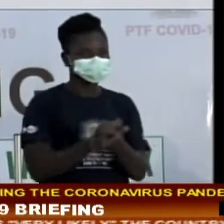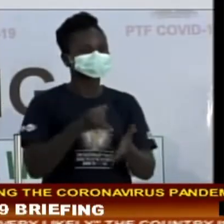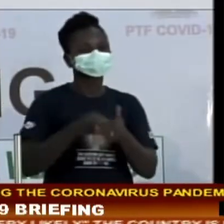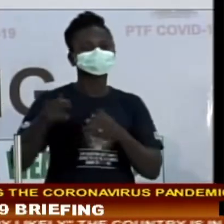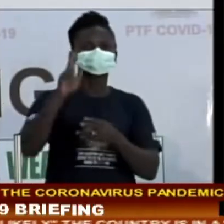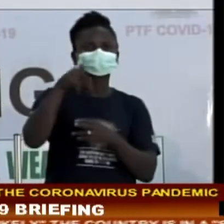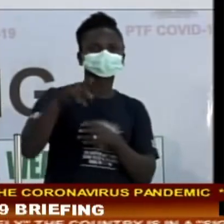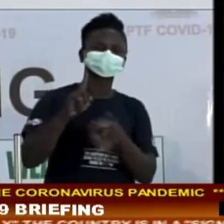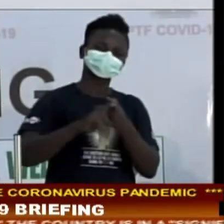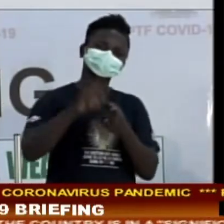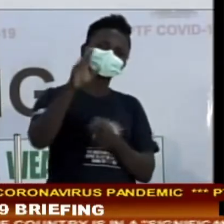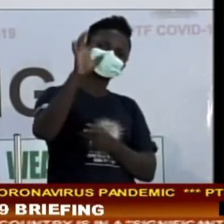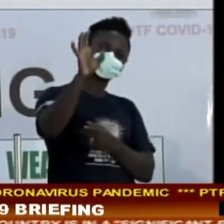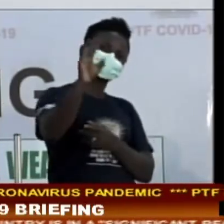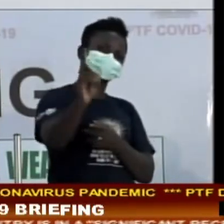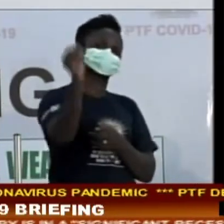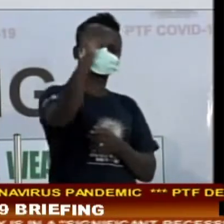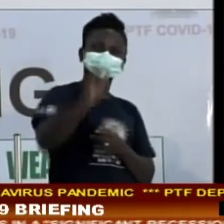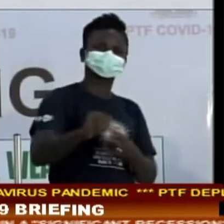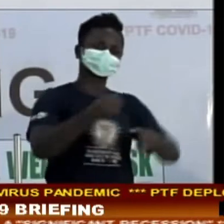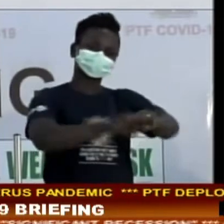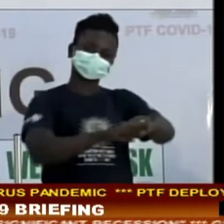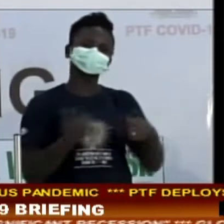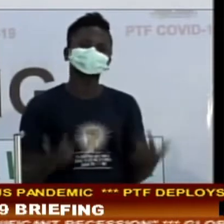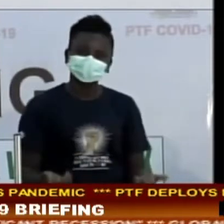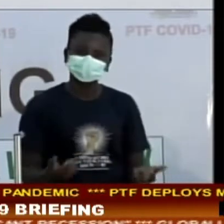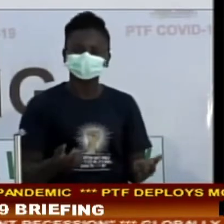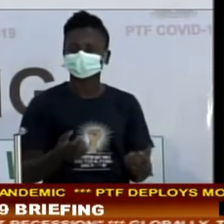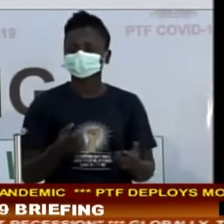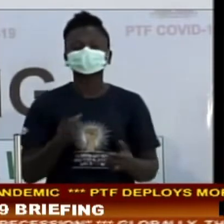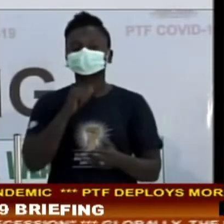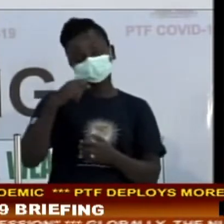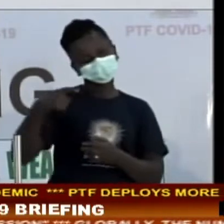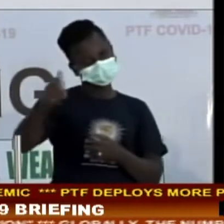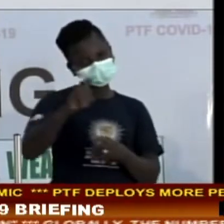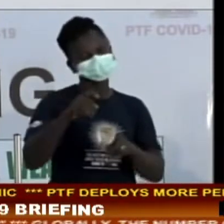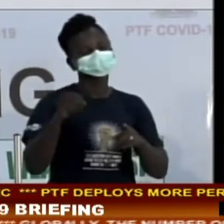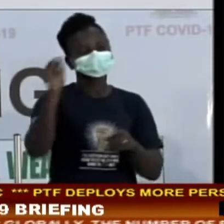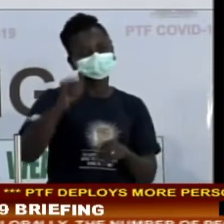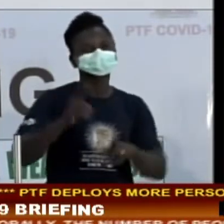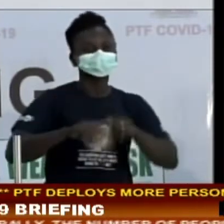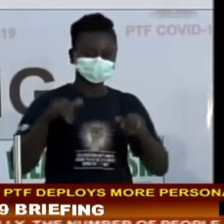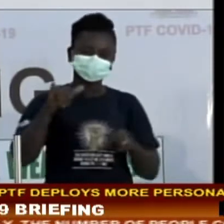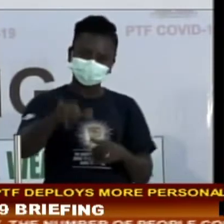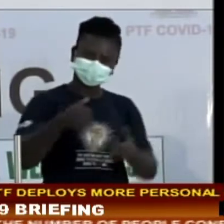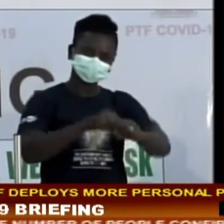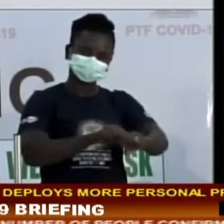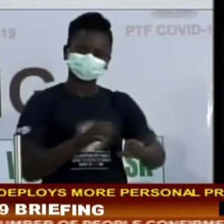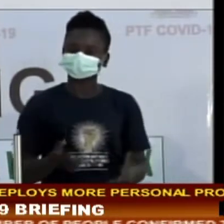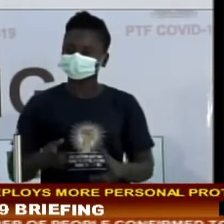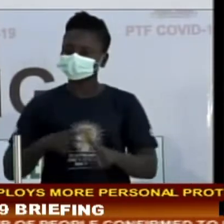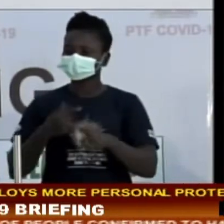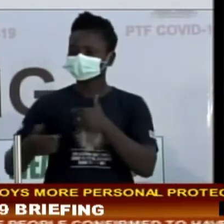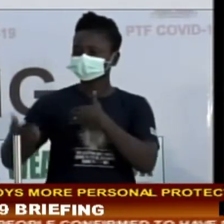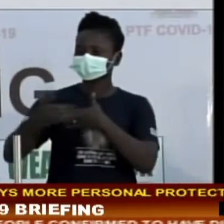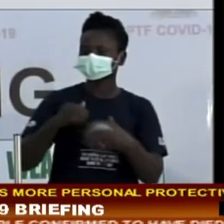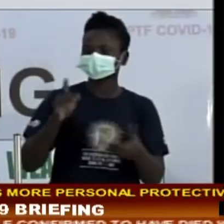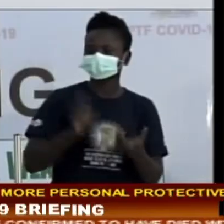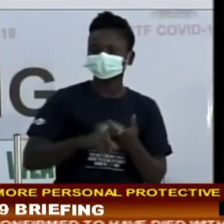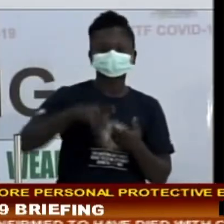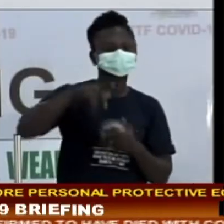Mutual but it's still it's not a protection absolutely not a 100% protection and then back to the pharmace